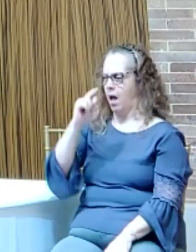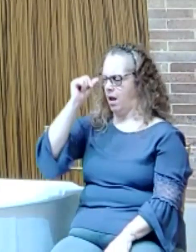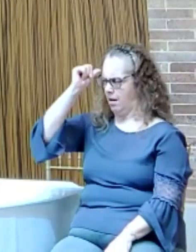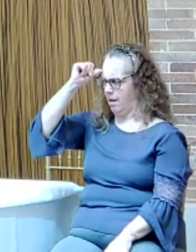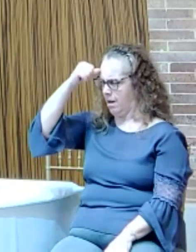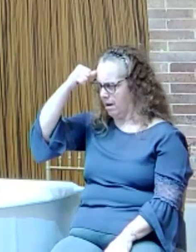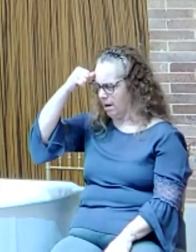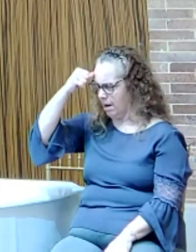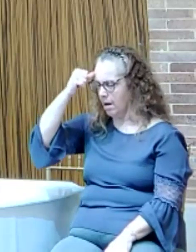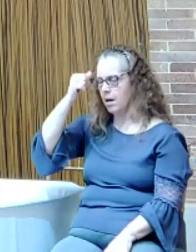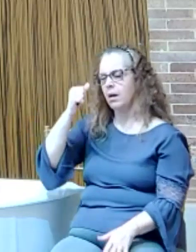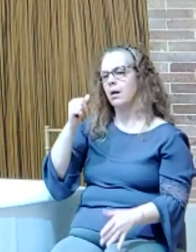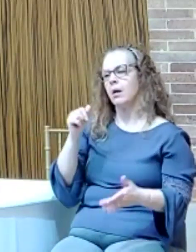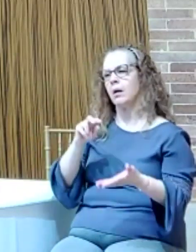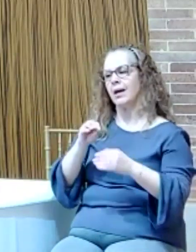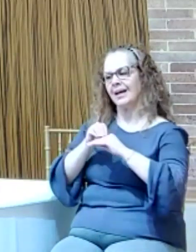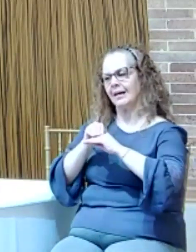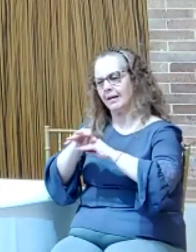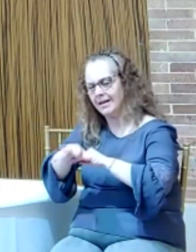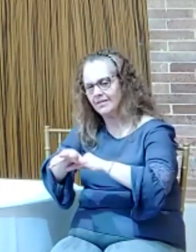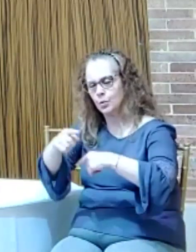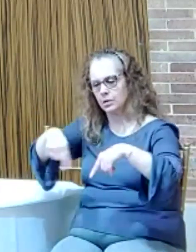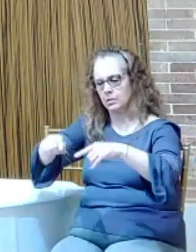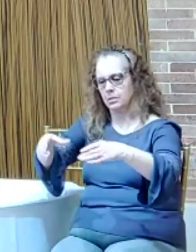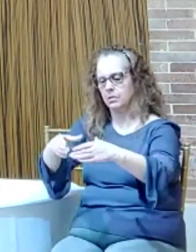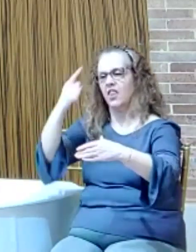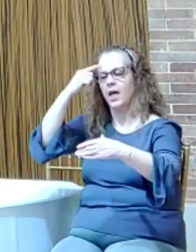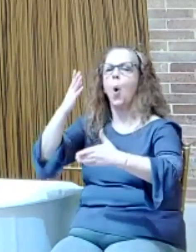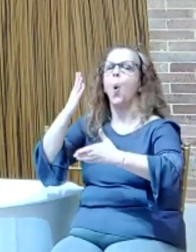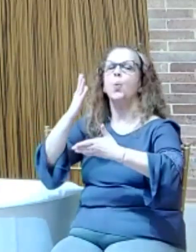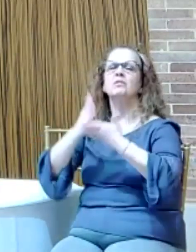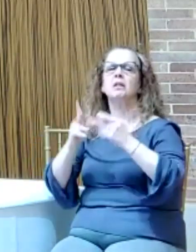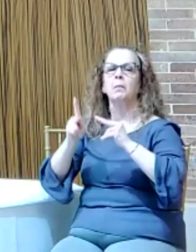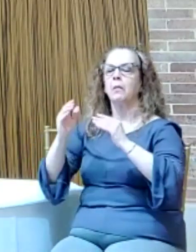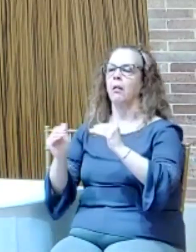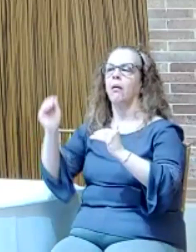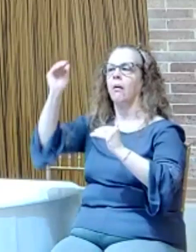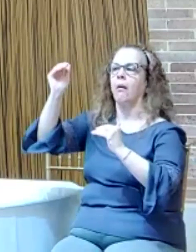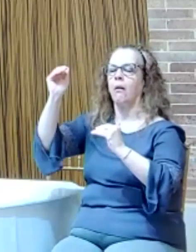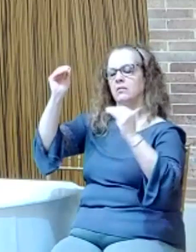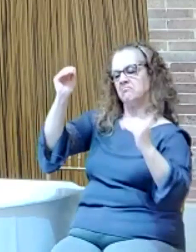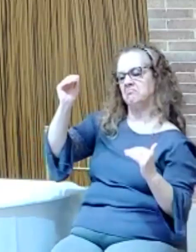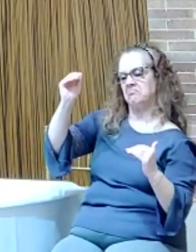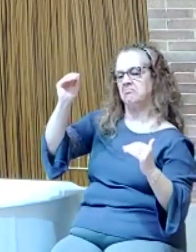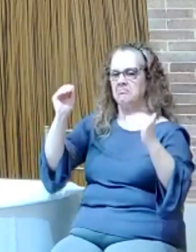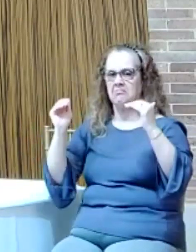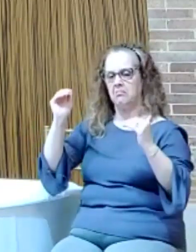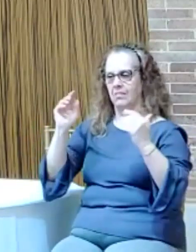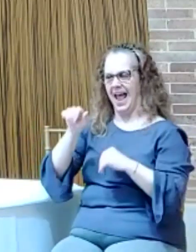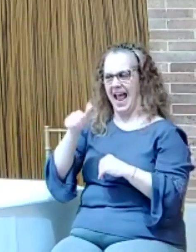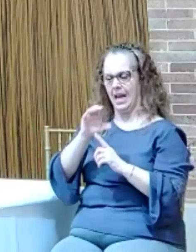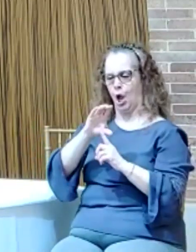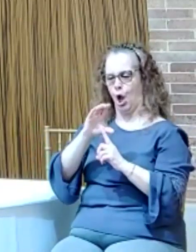some people are better than others and almost um anywhere on Earth where cultures push